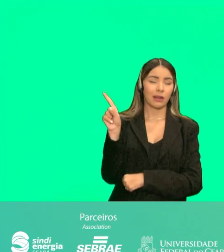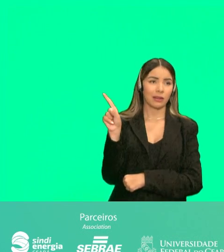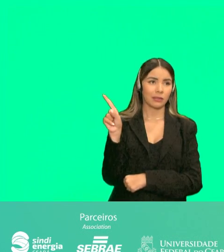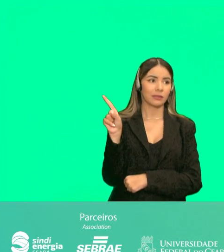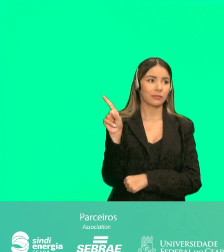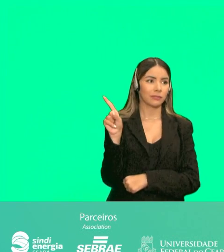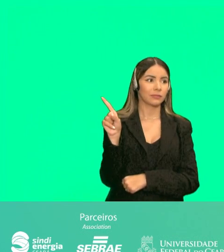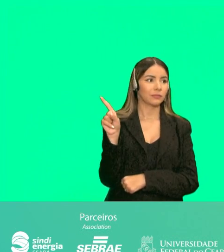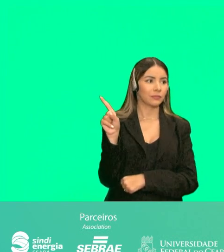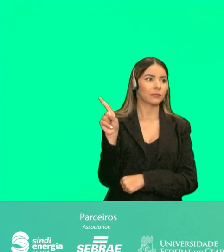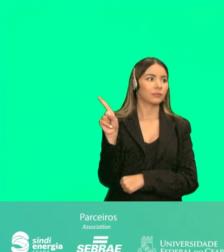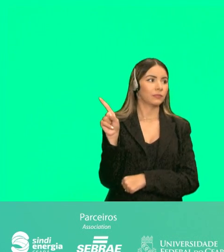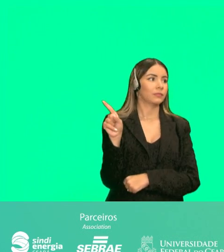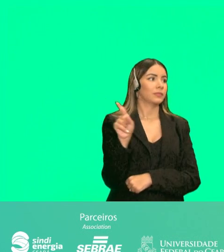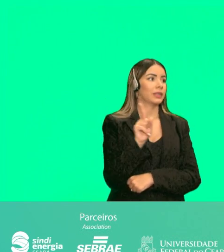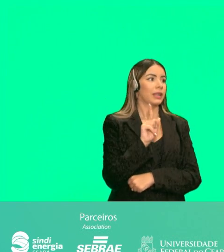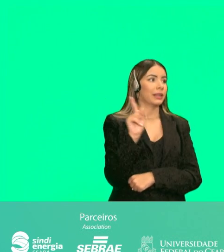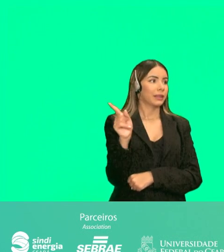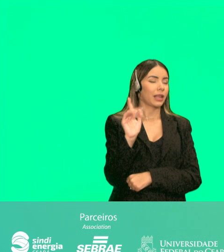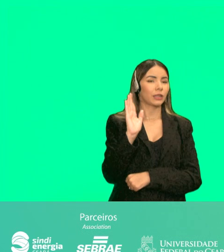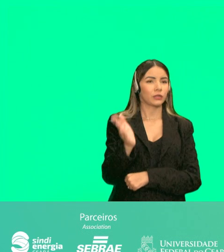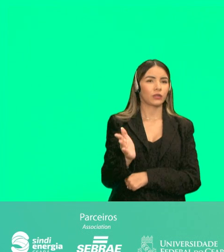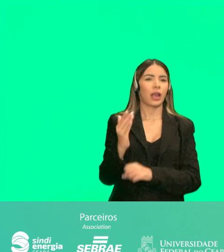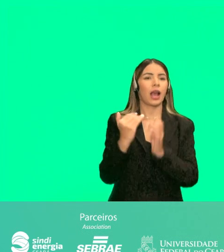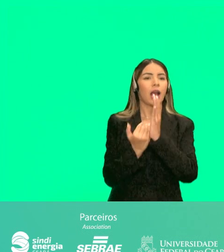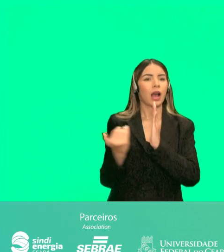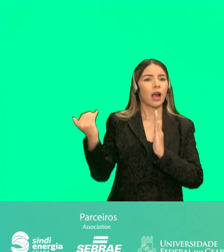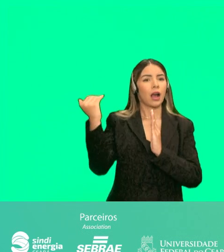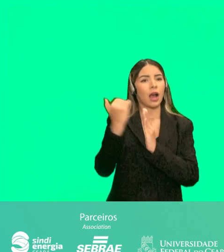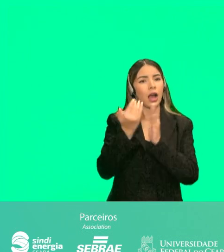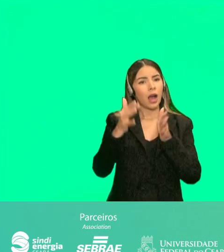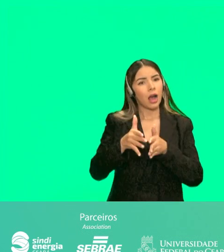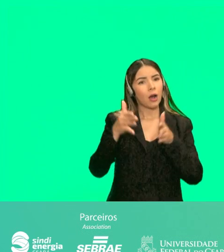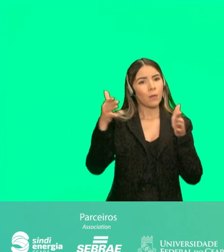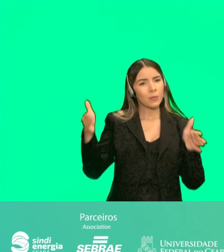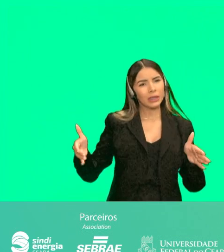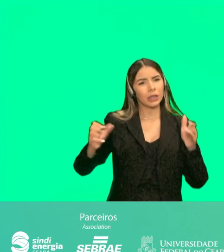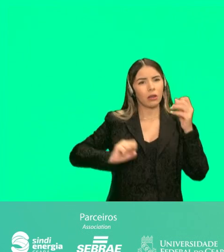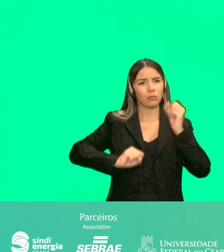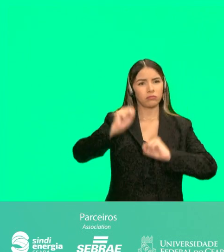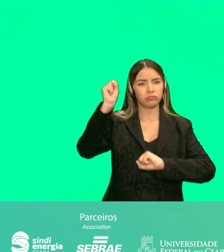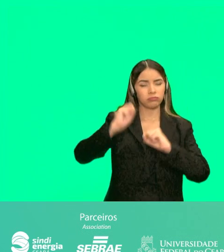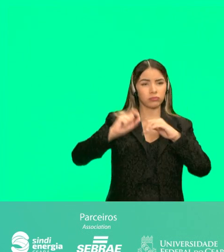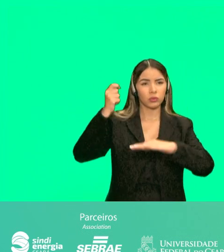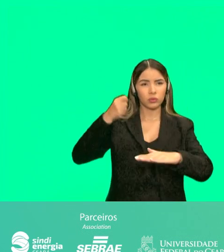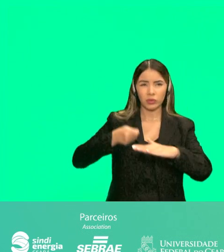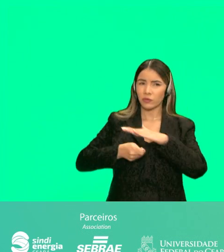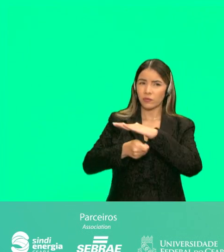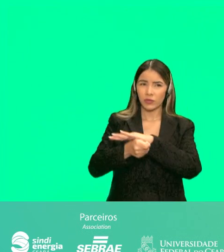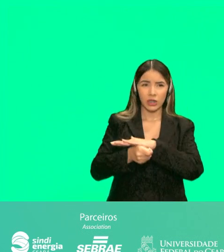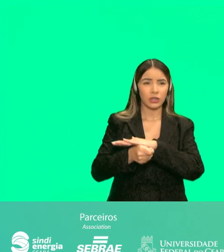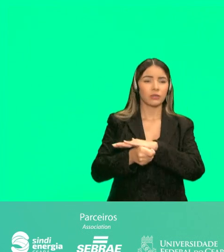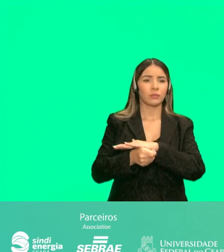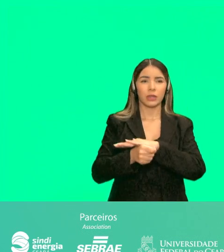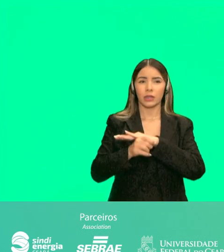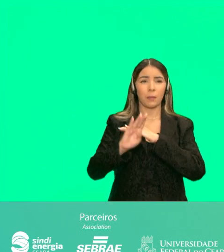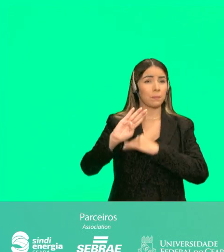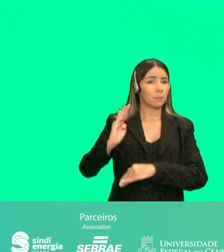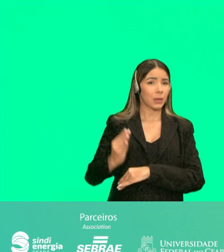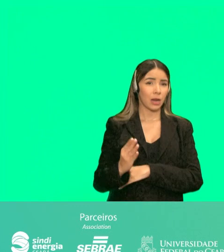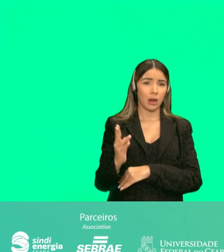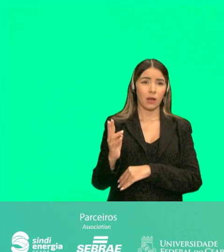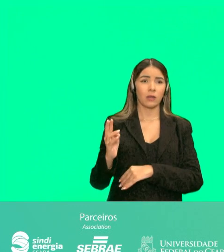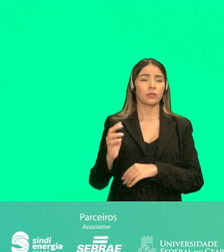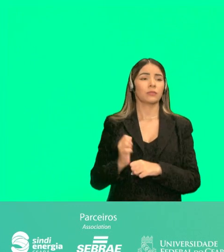are onde a gente já está investing aumentando a capacidade dozens of millions of produtiva, reais, dezenas de milhões de and will reais. be able to No final de